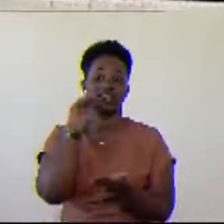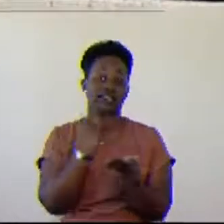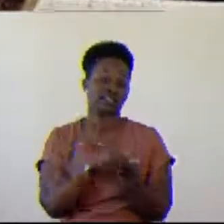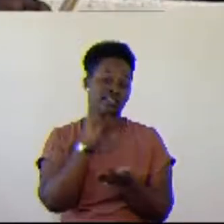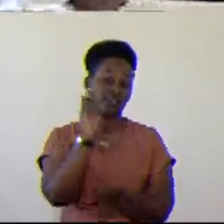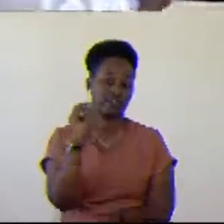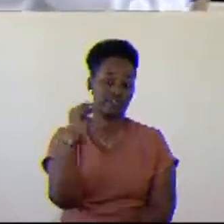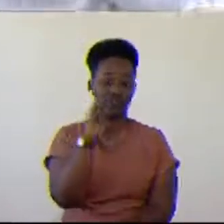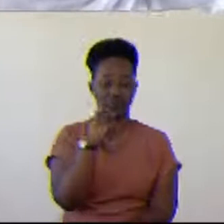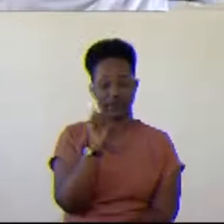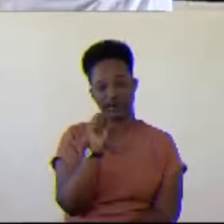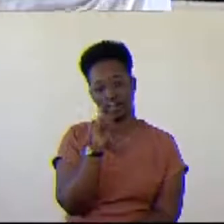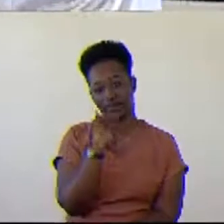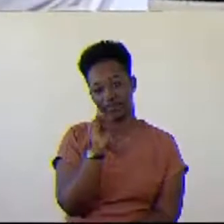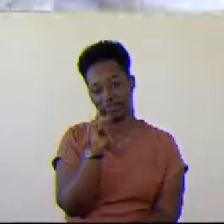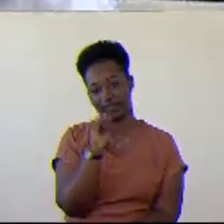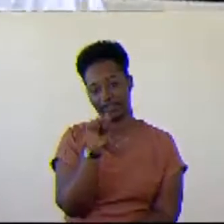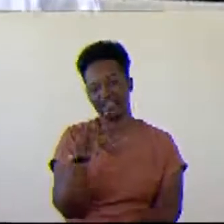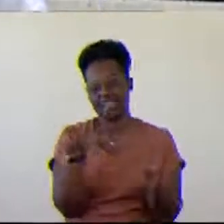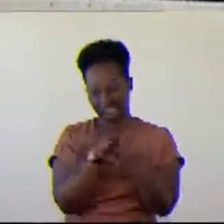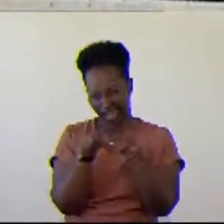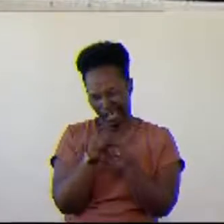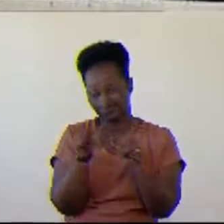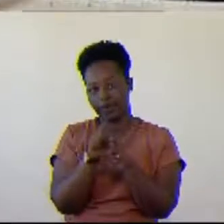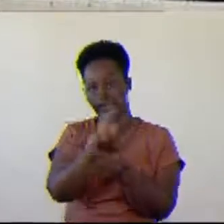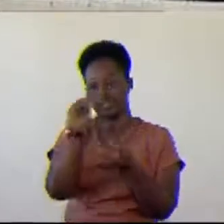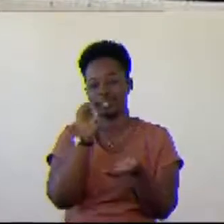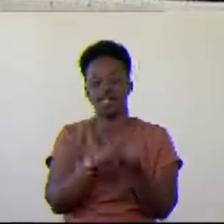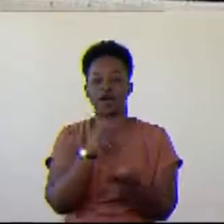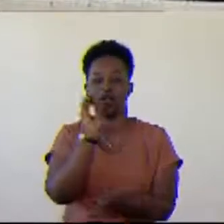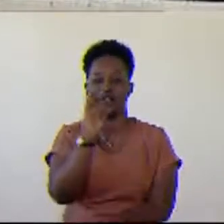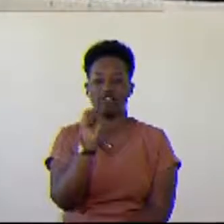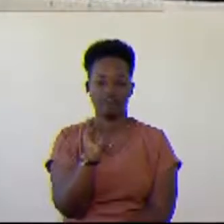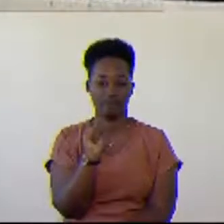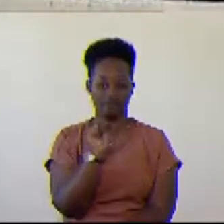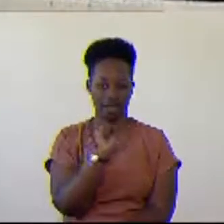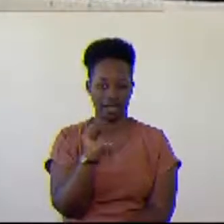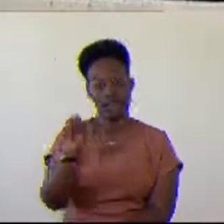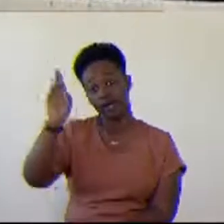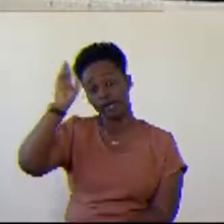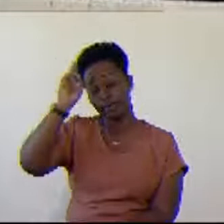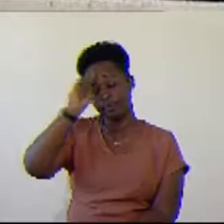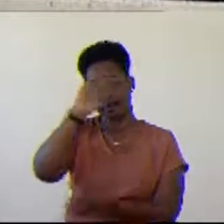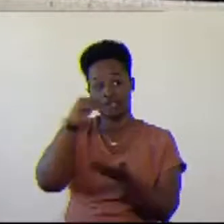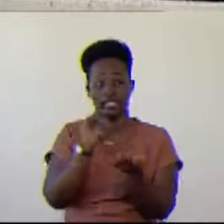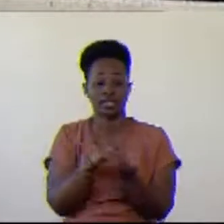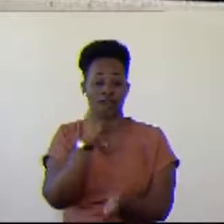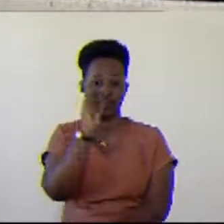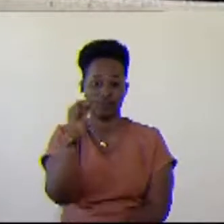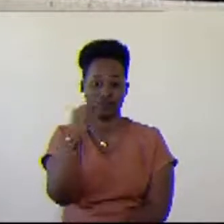is also related to center of mass. Remember, center of gravity talks about